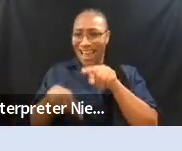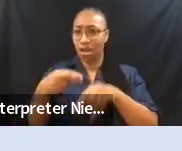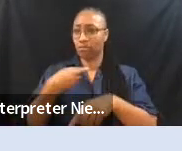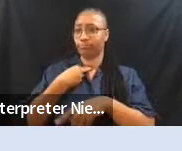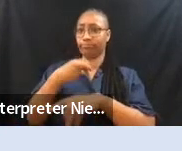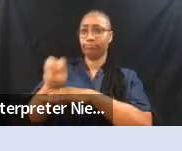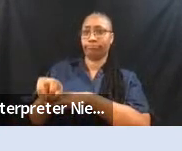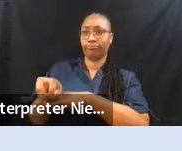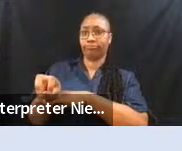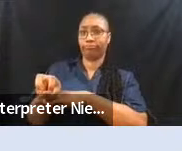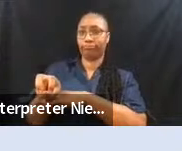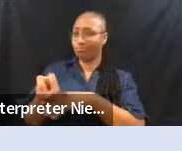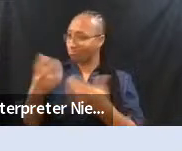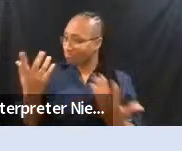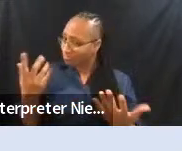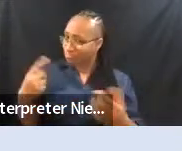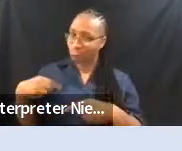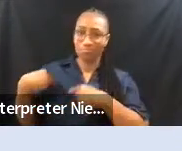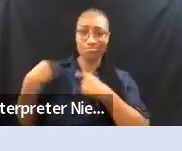Next slide.